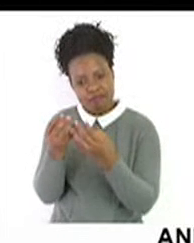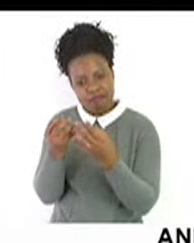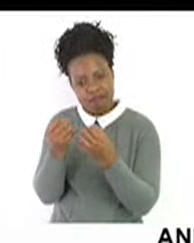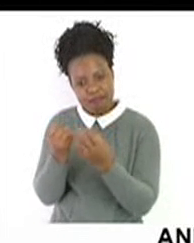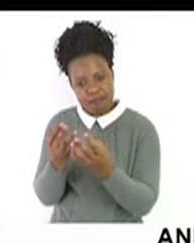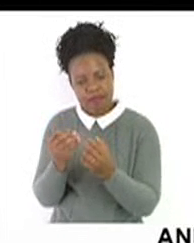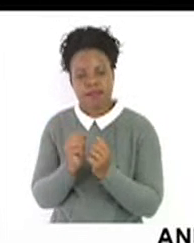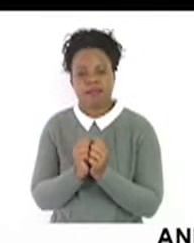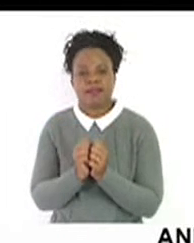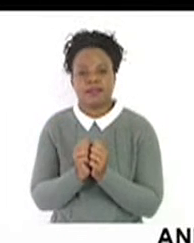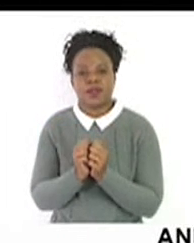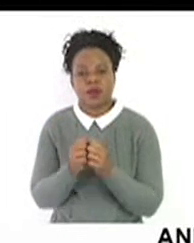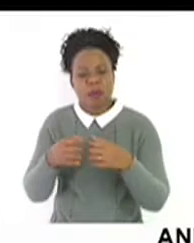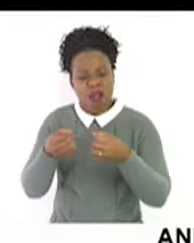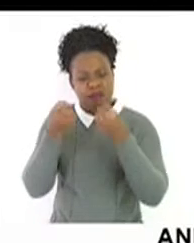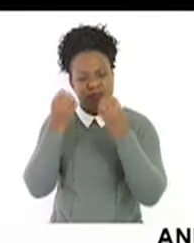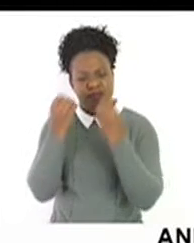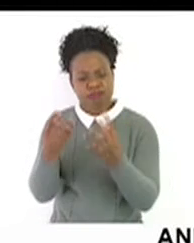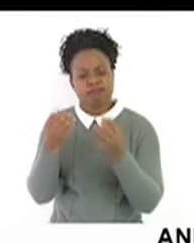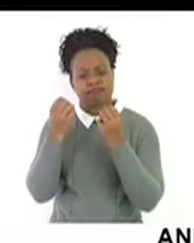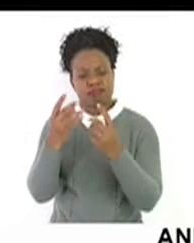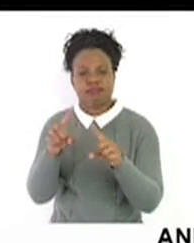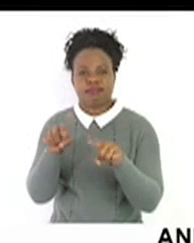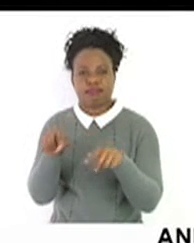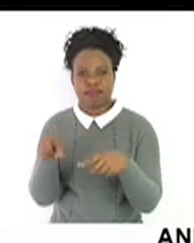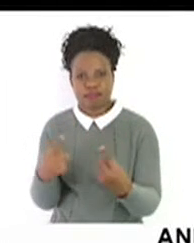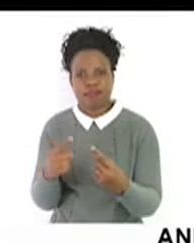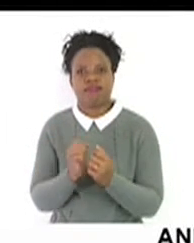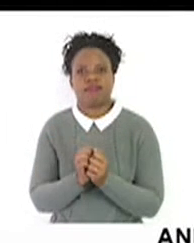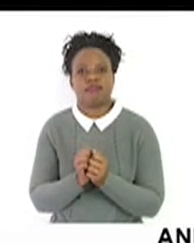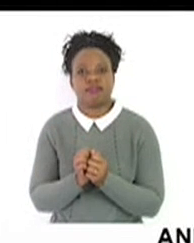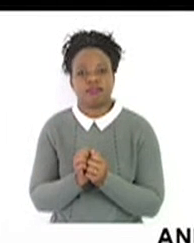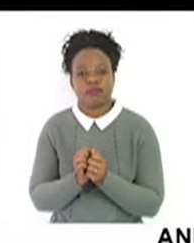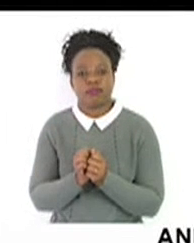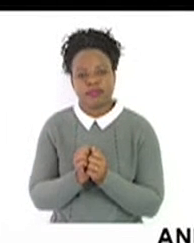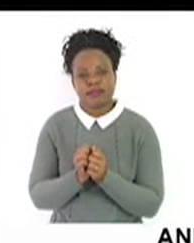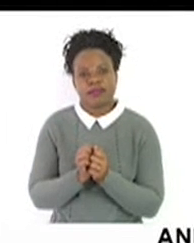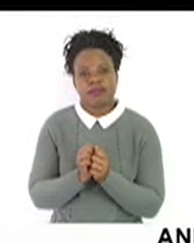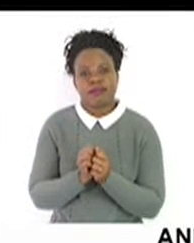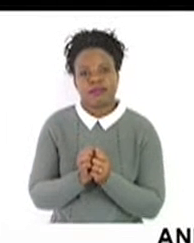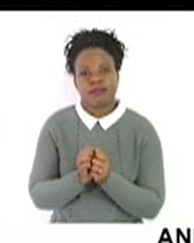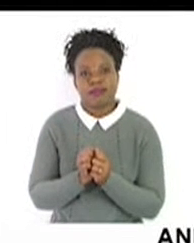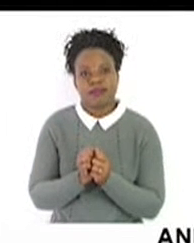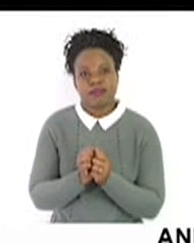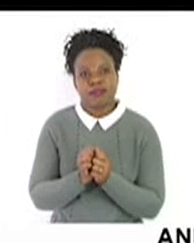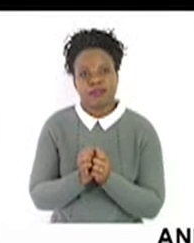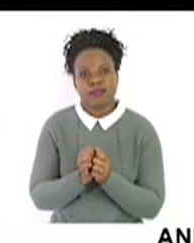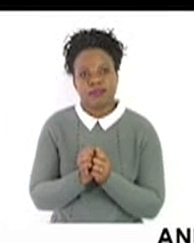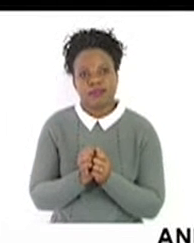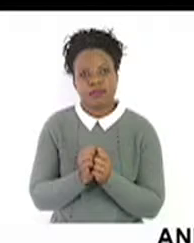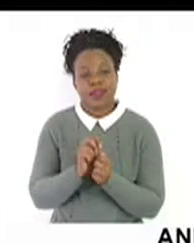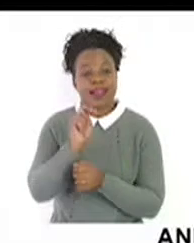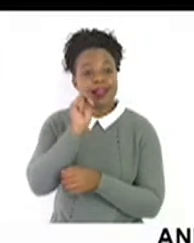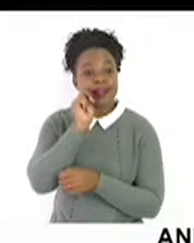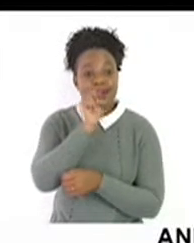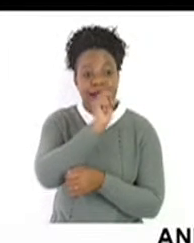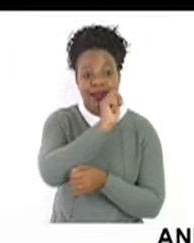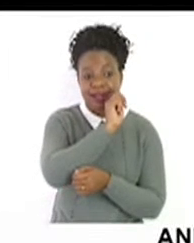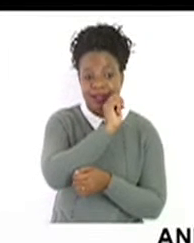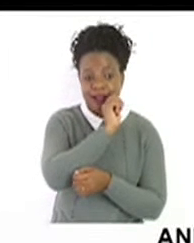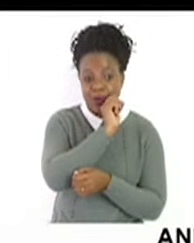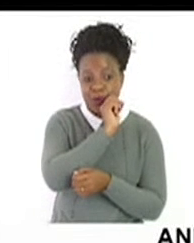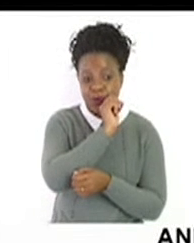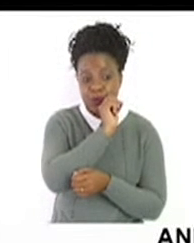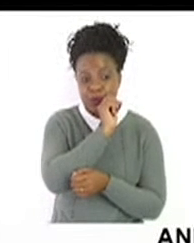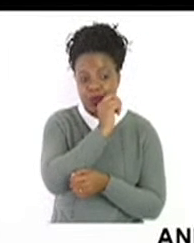or a lot of things, a lot of nouns. Nouns are in singular, meaning